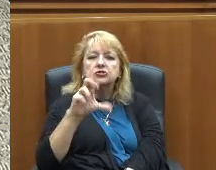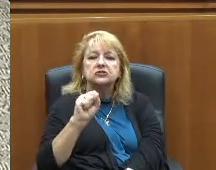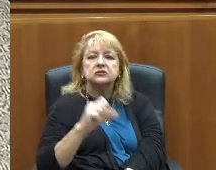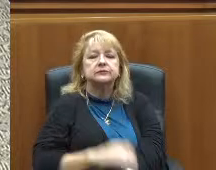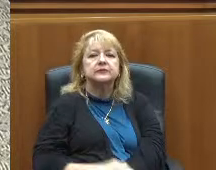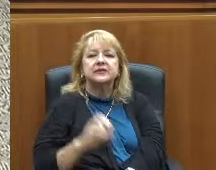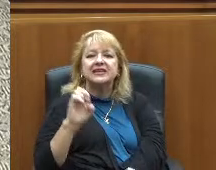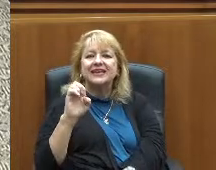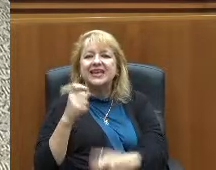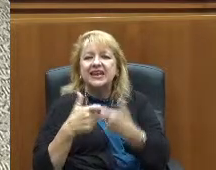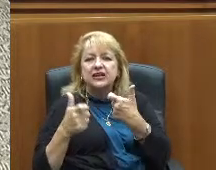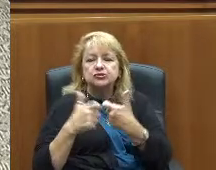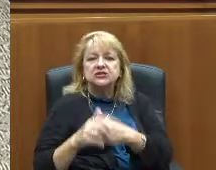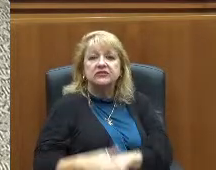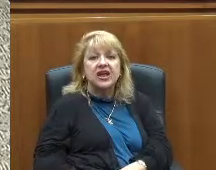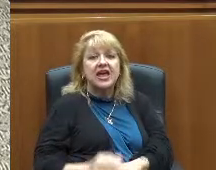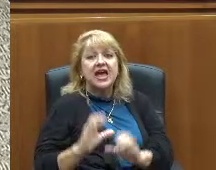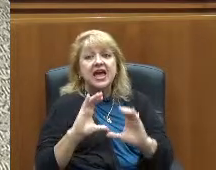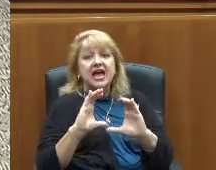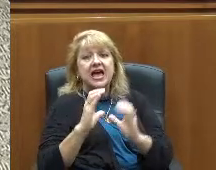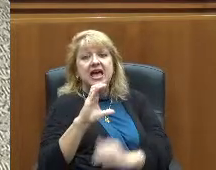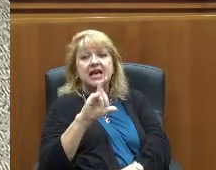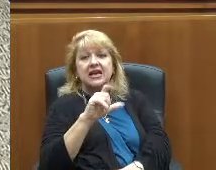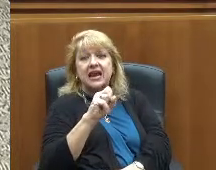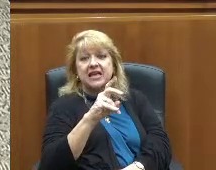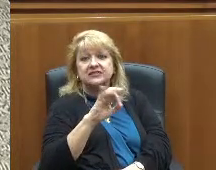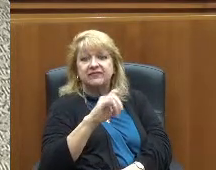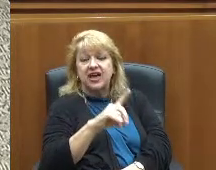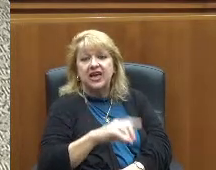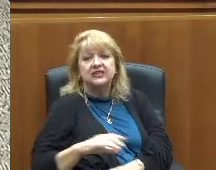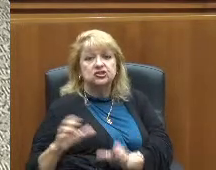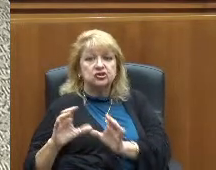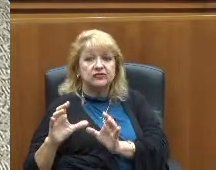it's the whole thing, classified and certified. We have a workforce shortage.